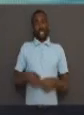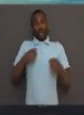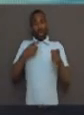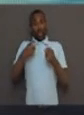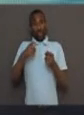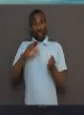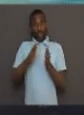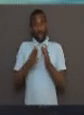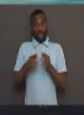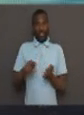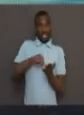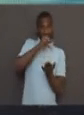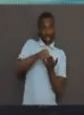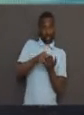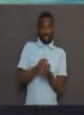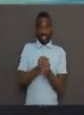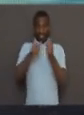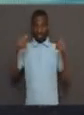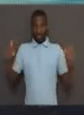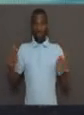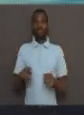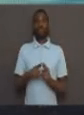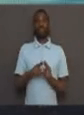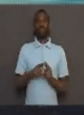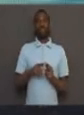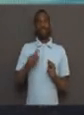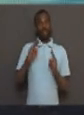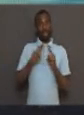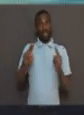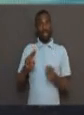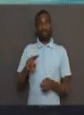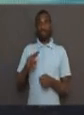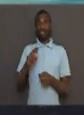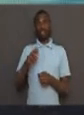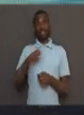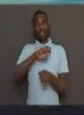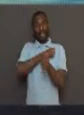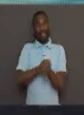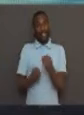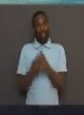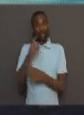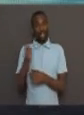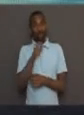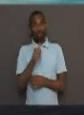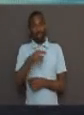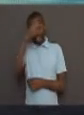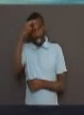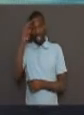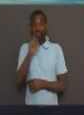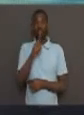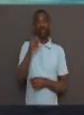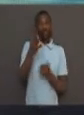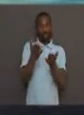reason why controlled nuclear fusion is not yet a viable energy source